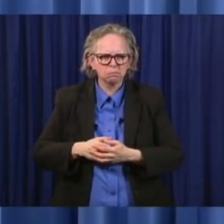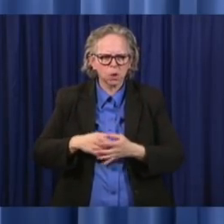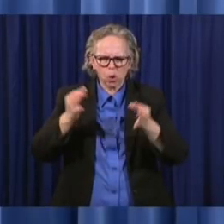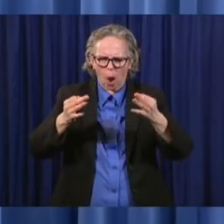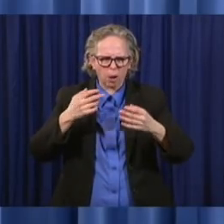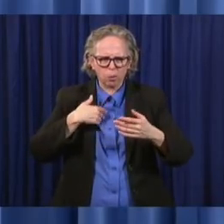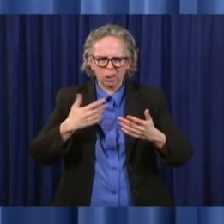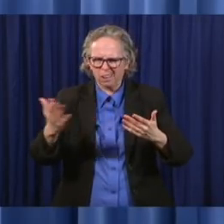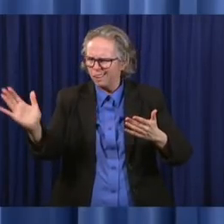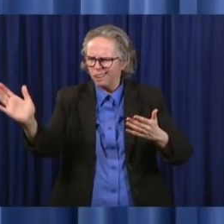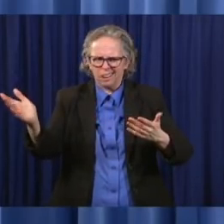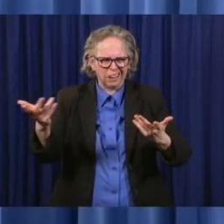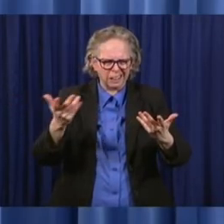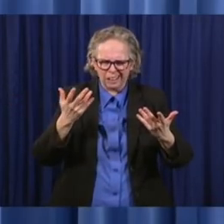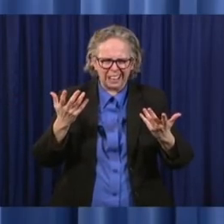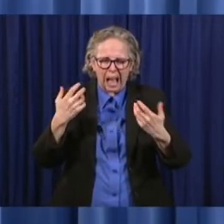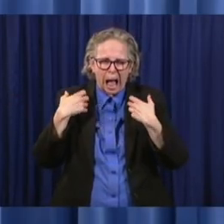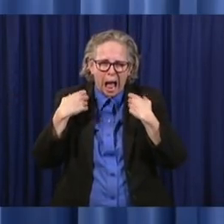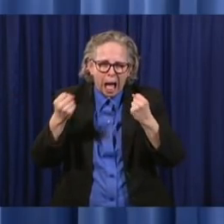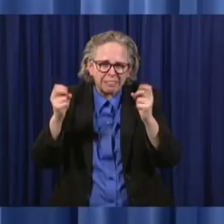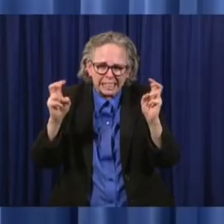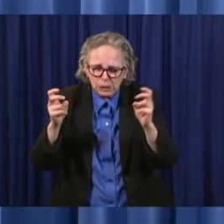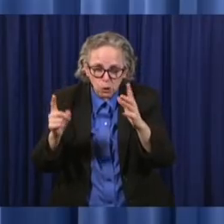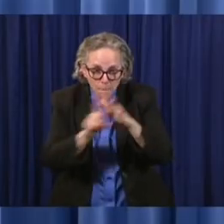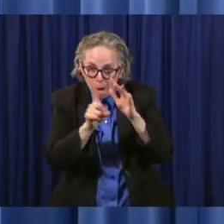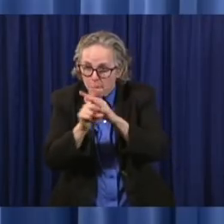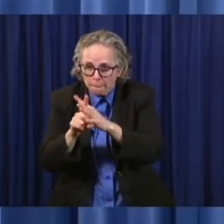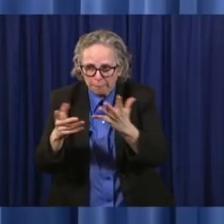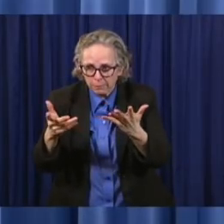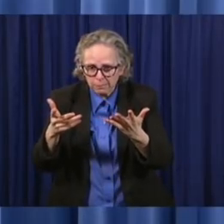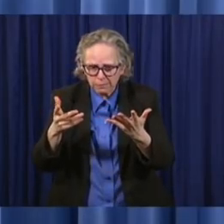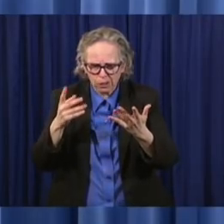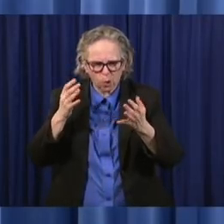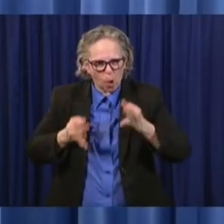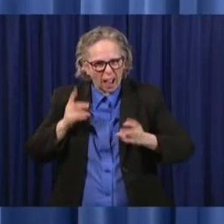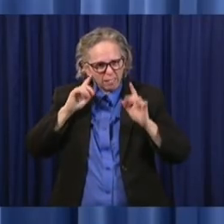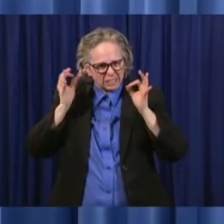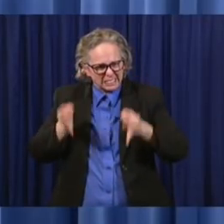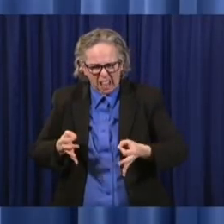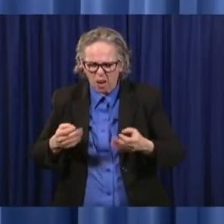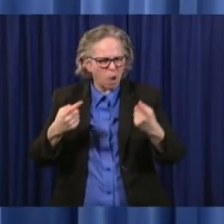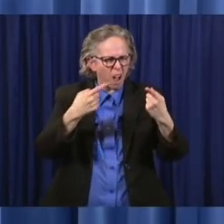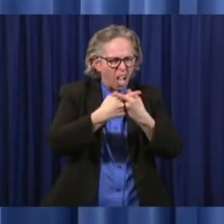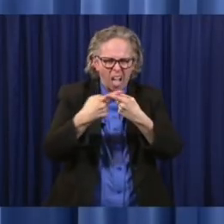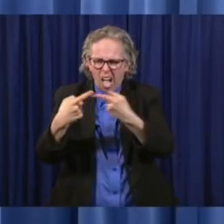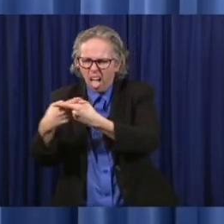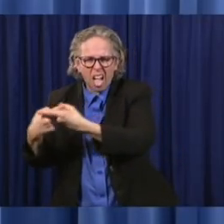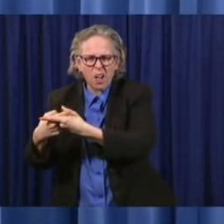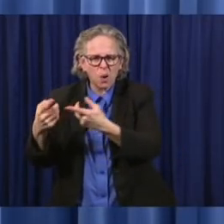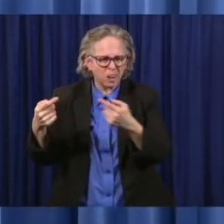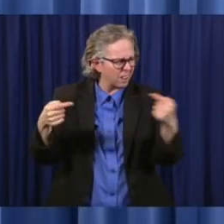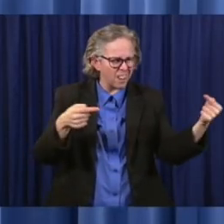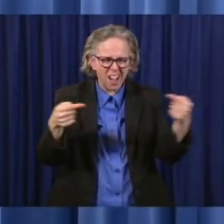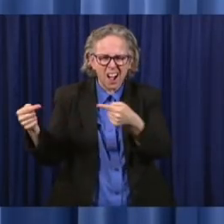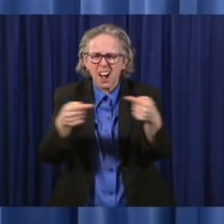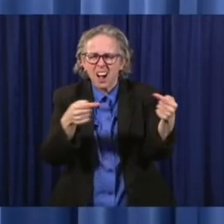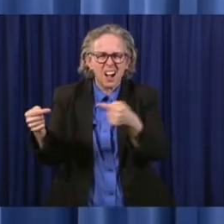health issues, and we could have dueling courts at the same time.